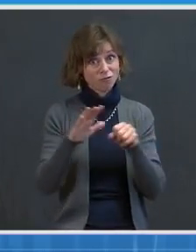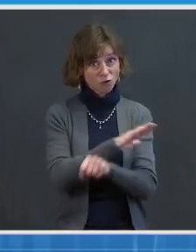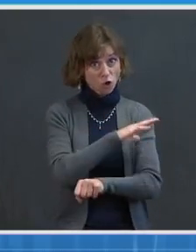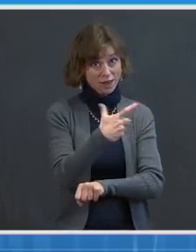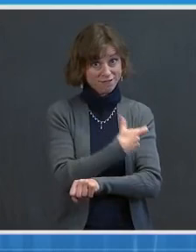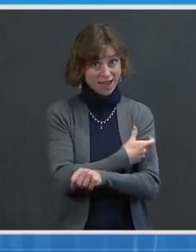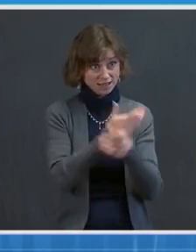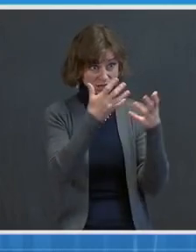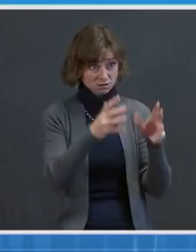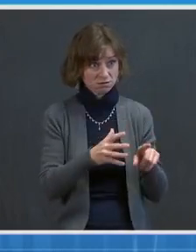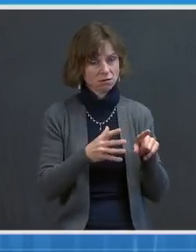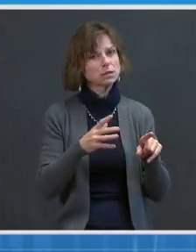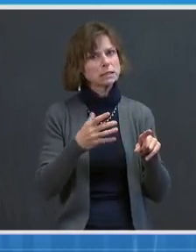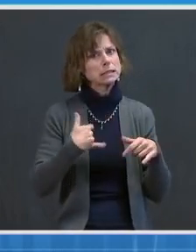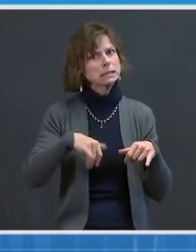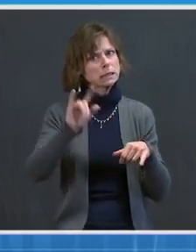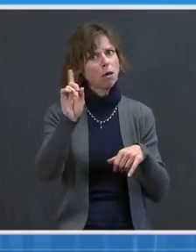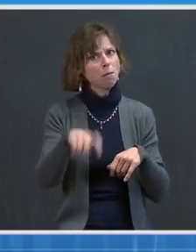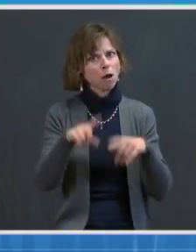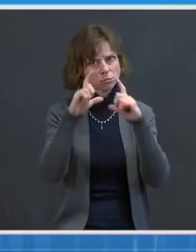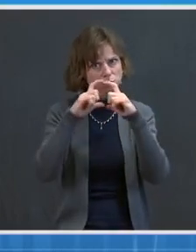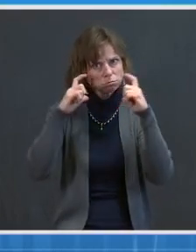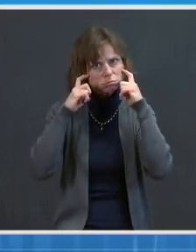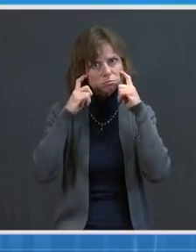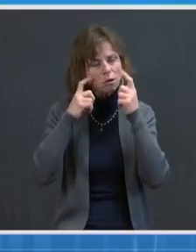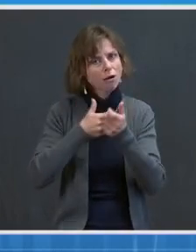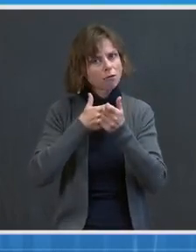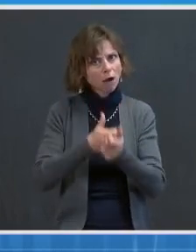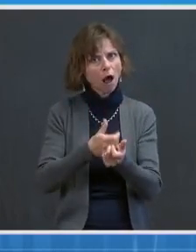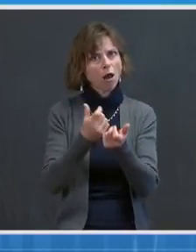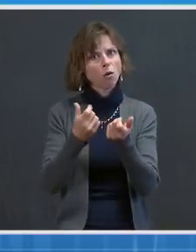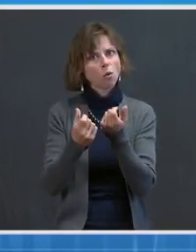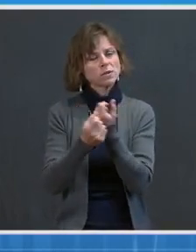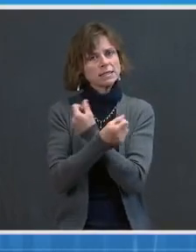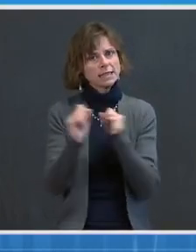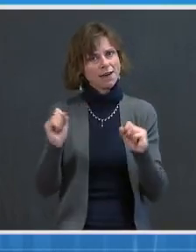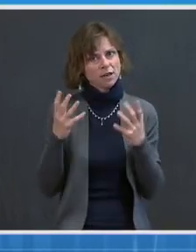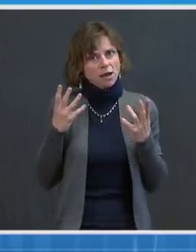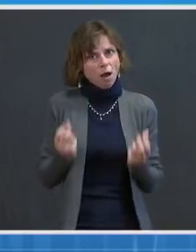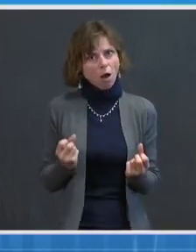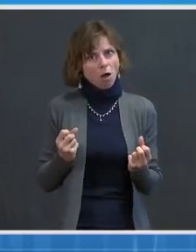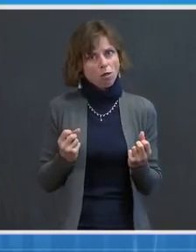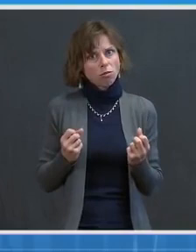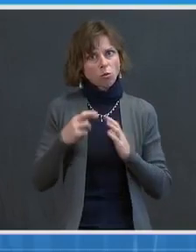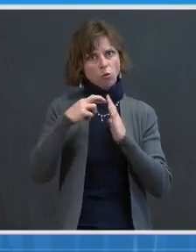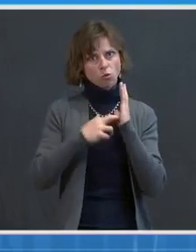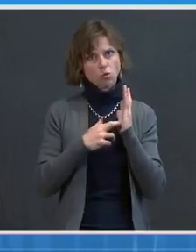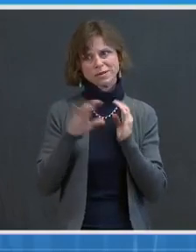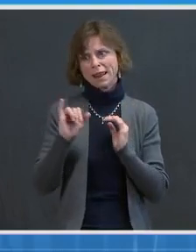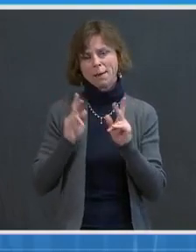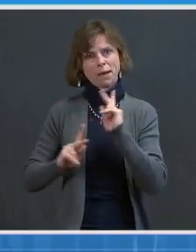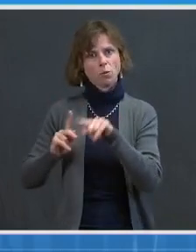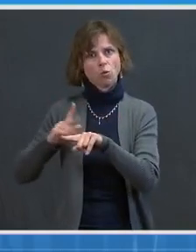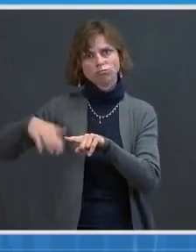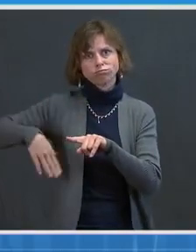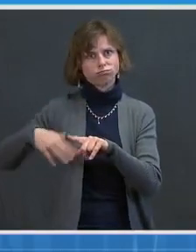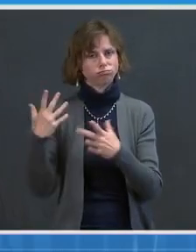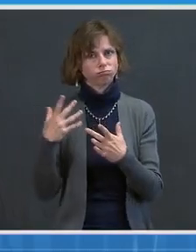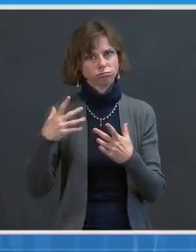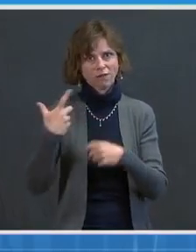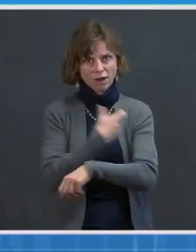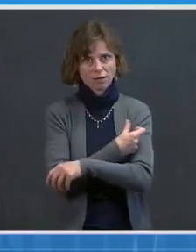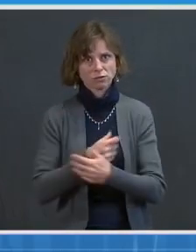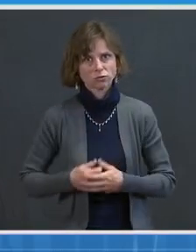practice safe public health precautions, just like people who have not yet been vaccinated. In addition, the commentary